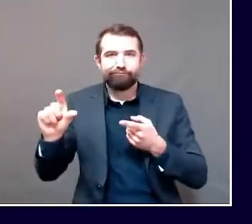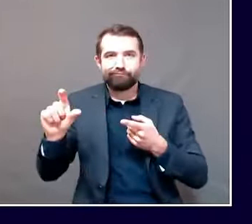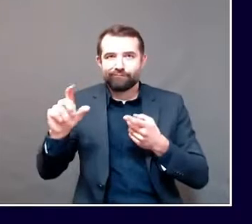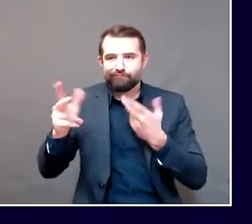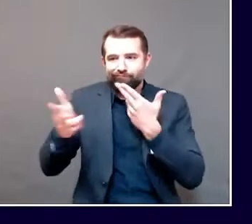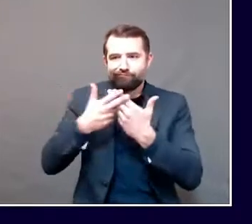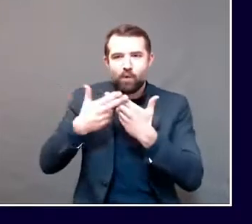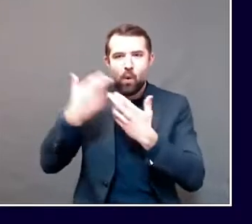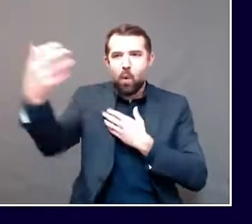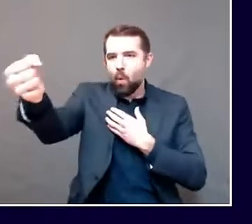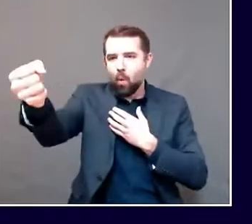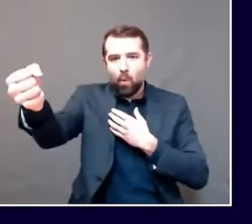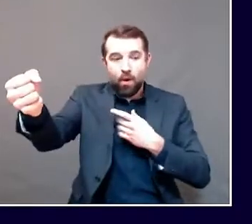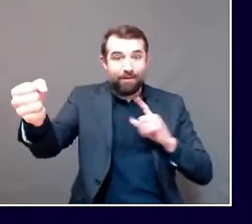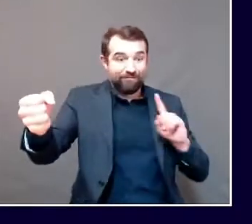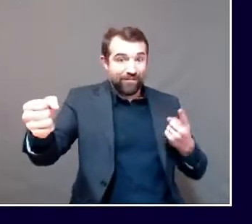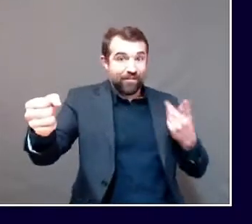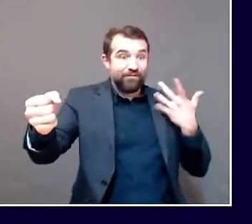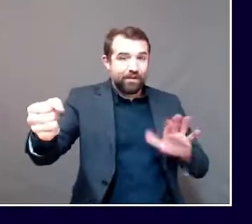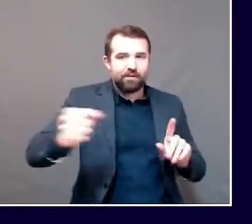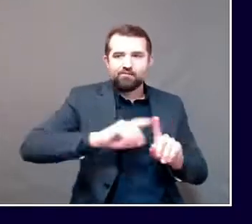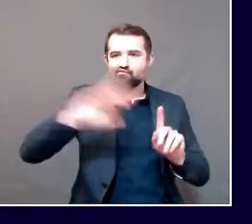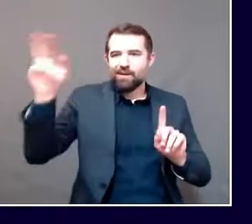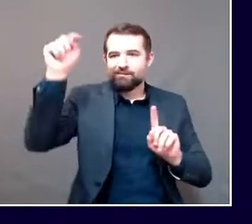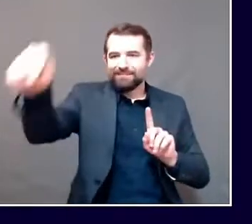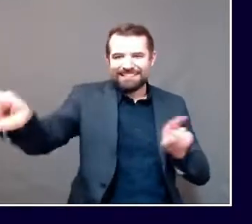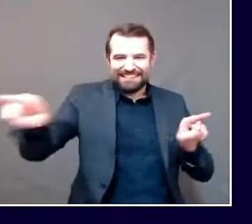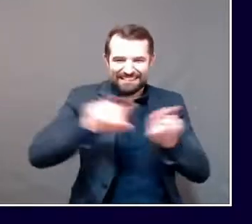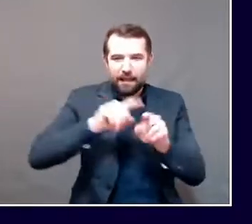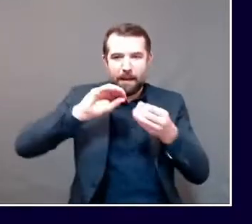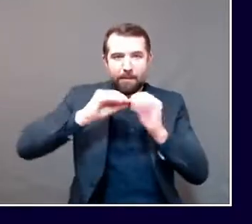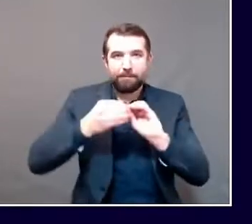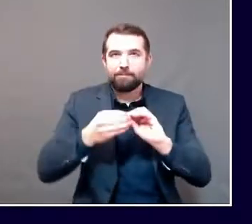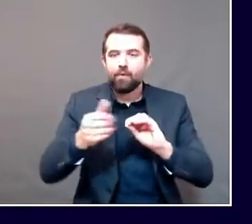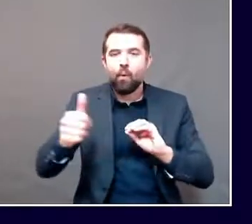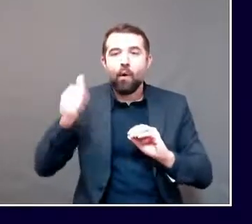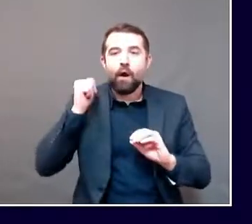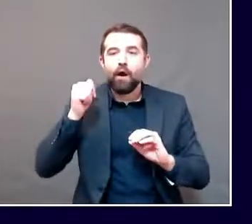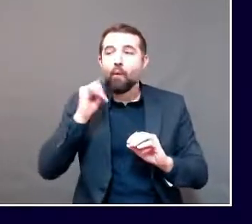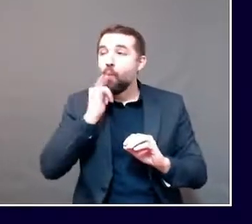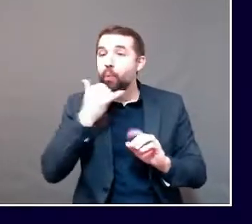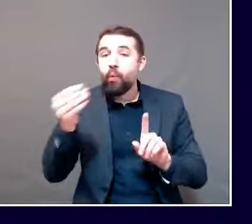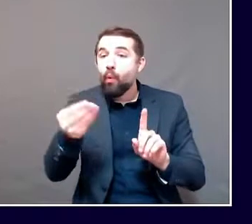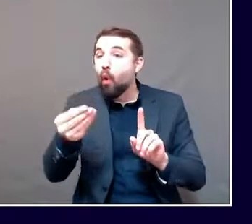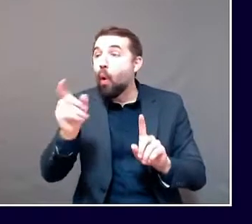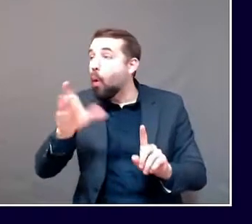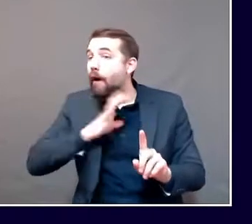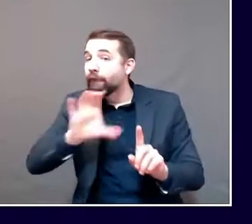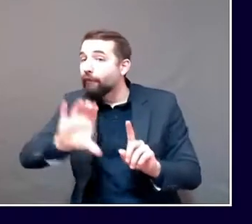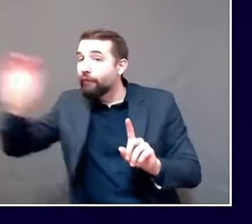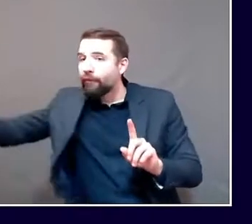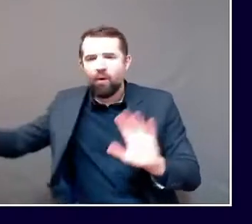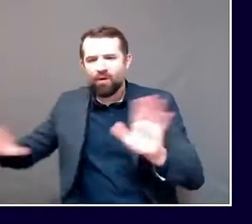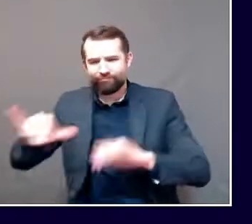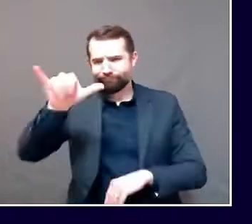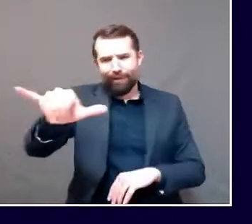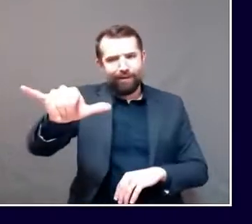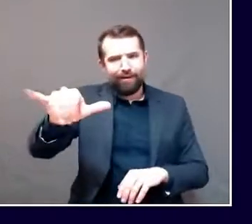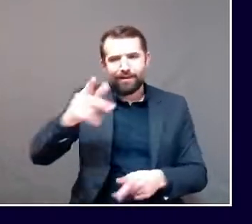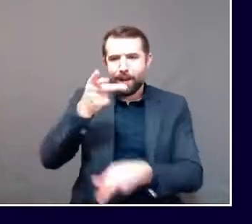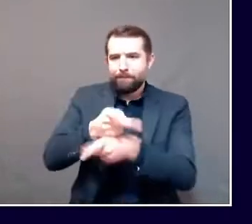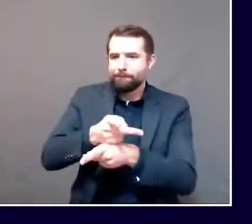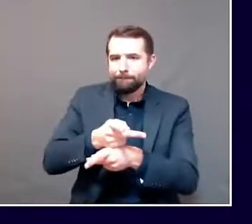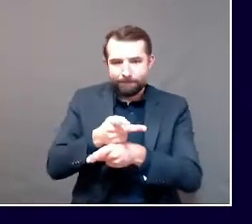accidentally given out and given to somebody else. At the same time, General Perna has indicated that once they